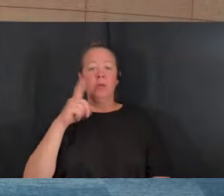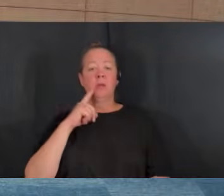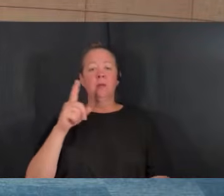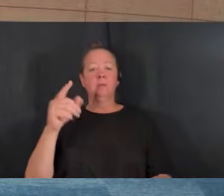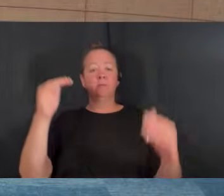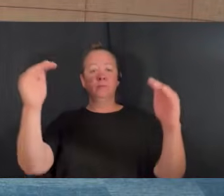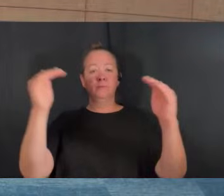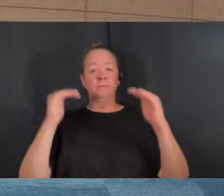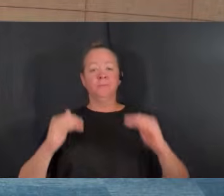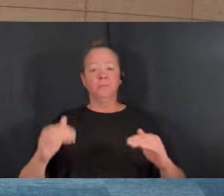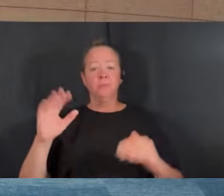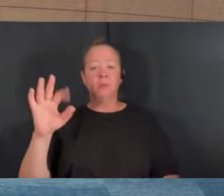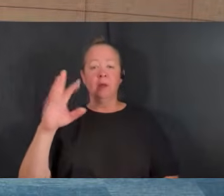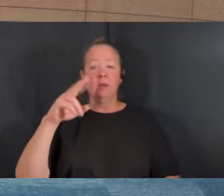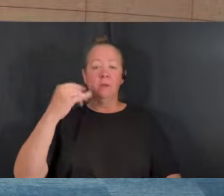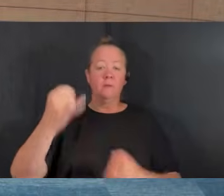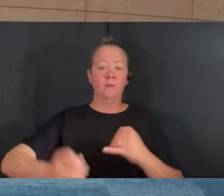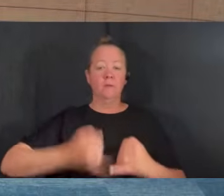budget ordinance